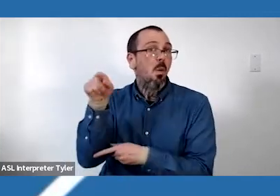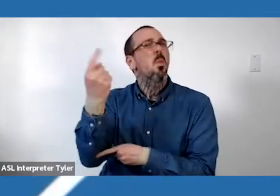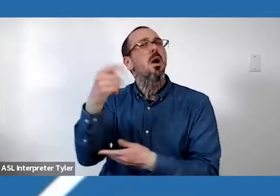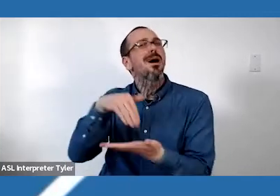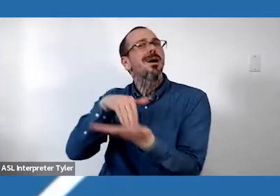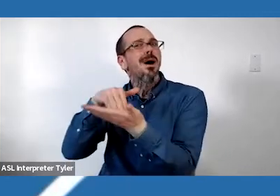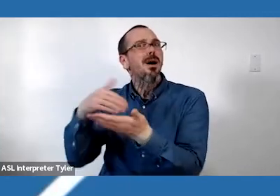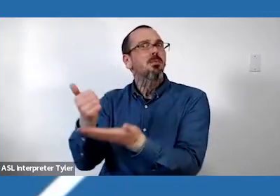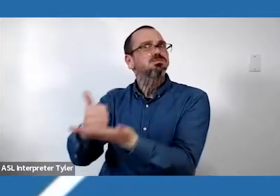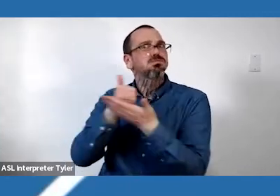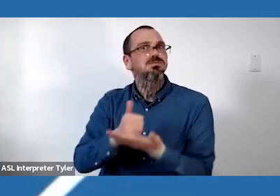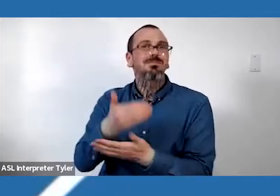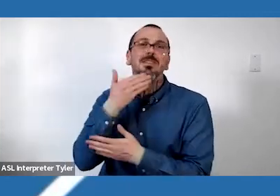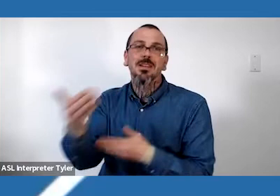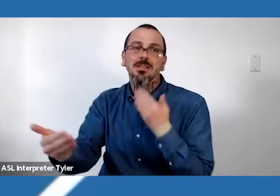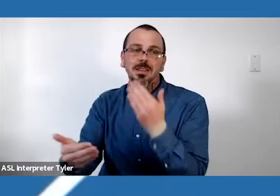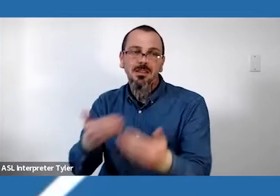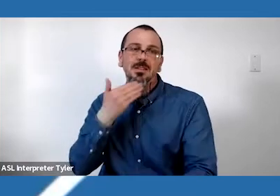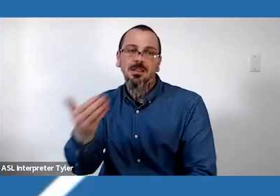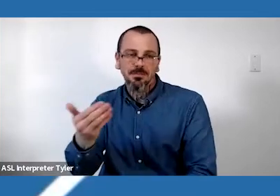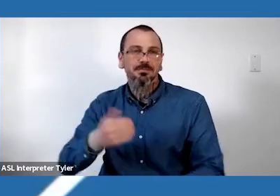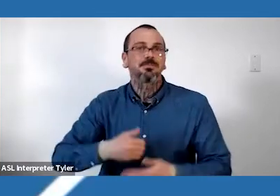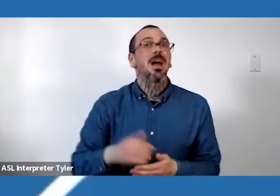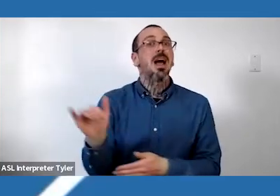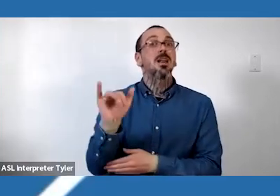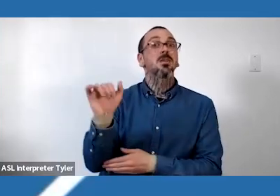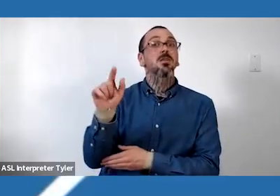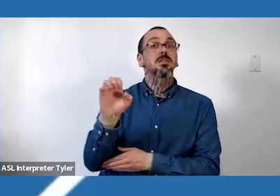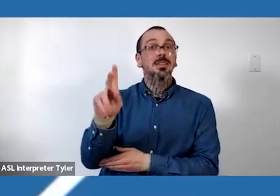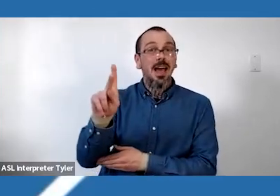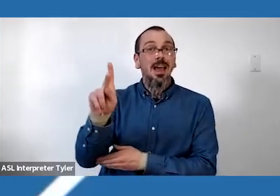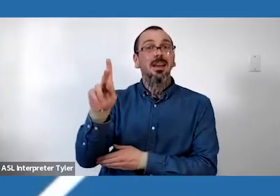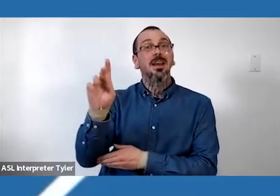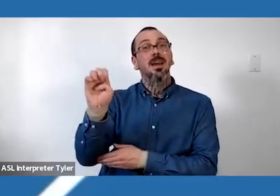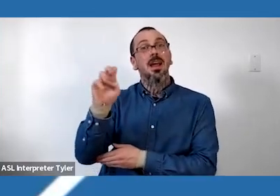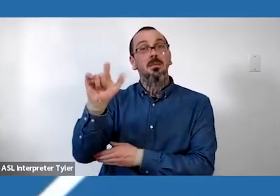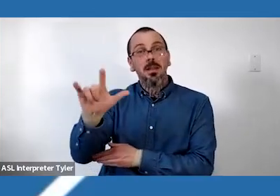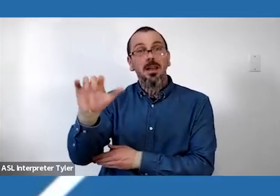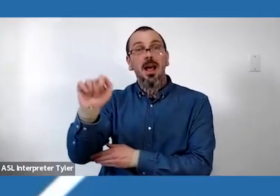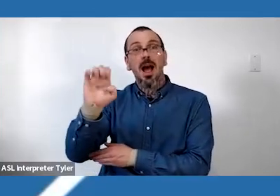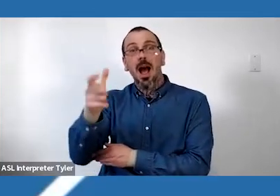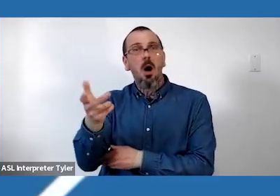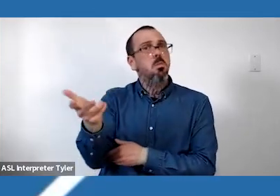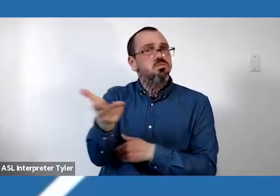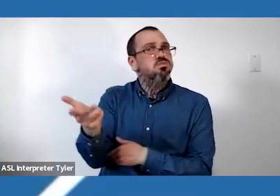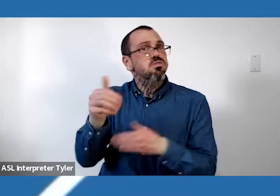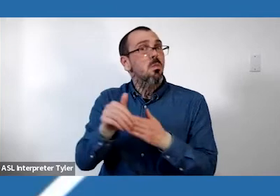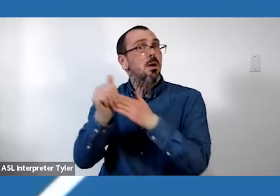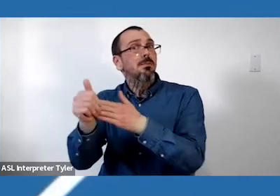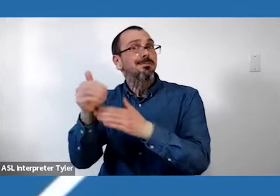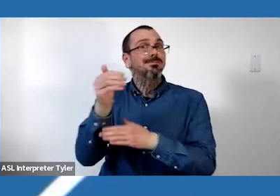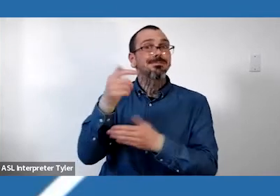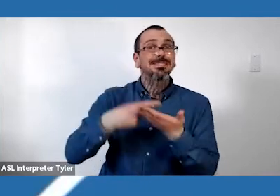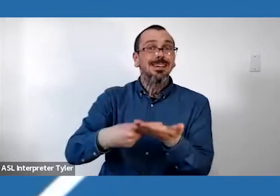hard work of our local facilitators, Zach, Emily, and Alex, plus all our wonderful participants. I'm looking forward to seeing your